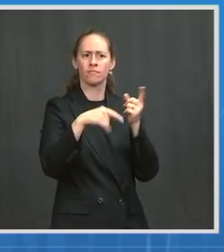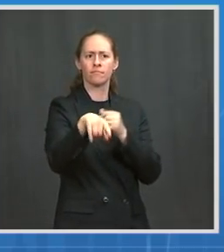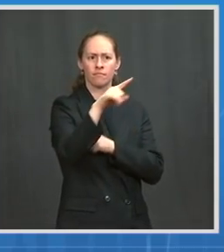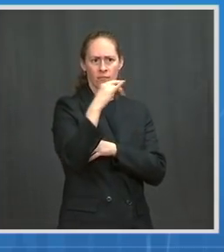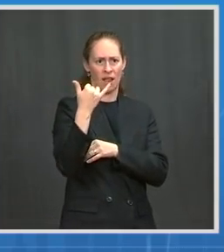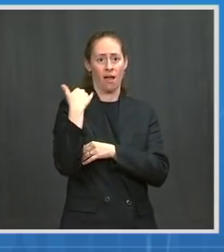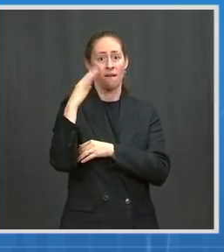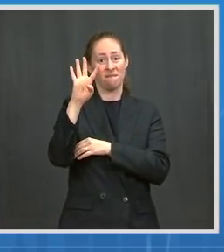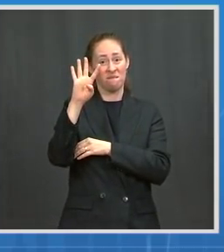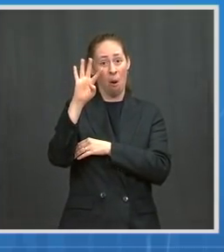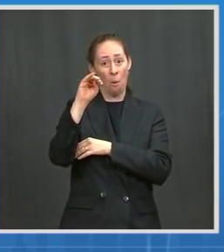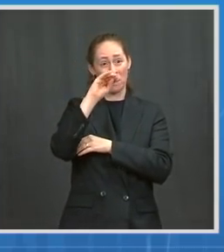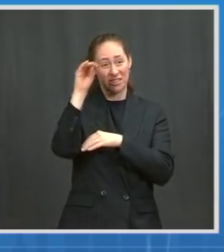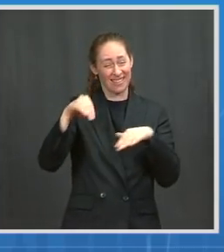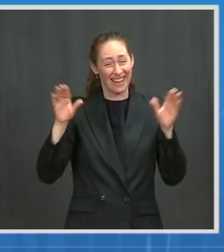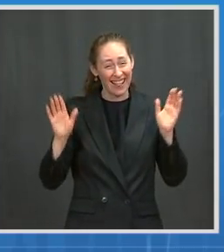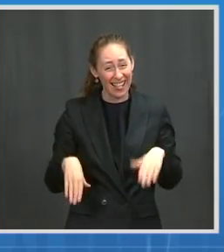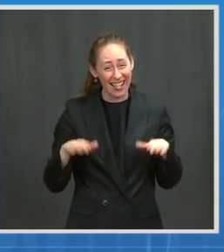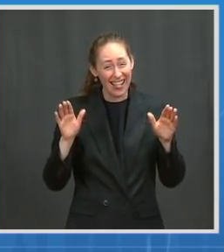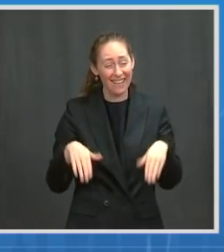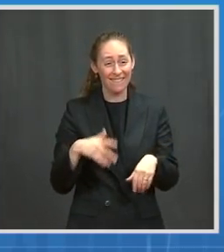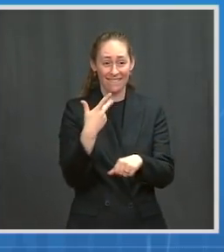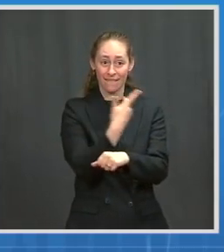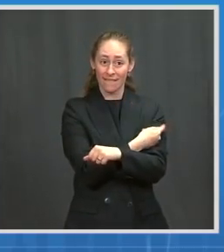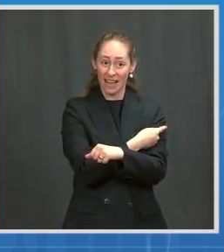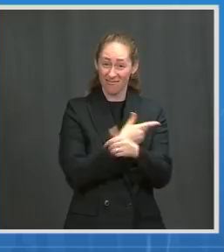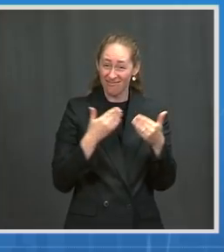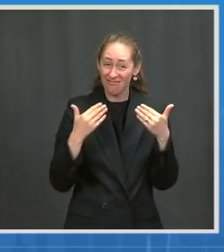if you think reopening puts areas like that at risk.